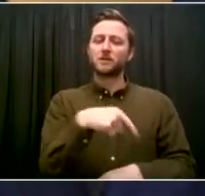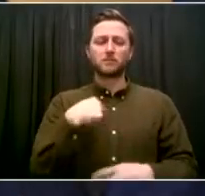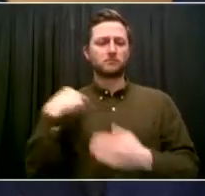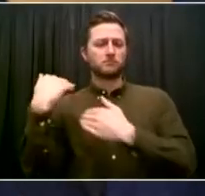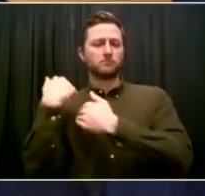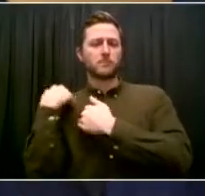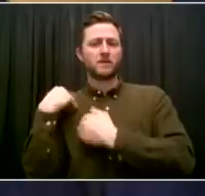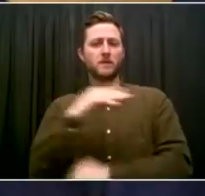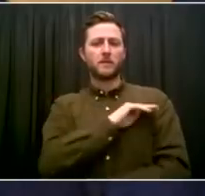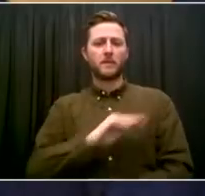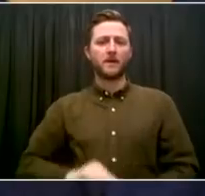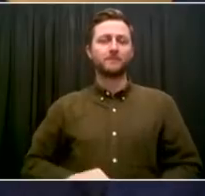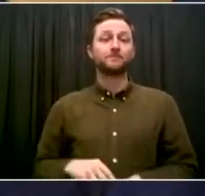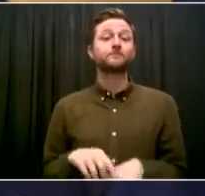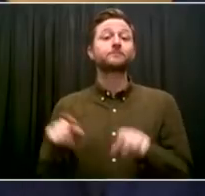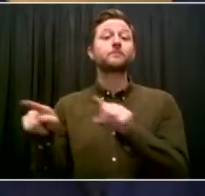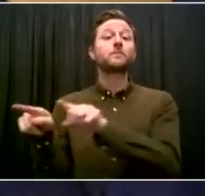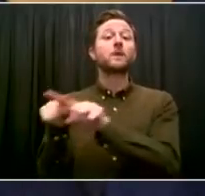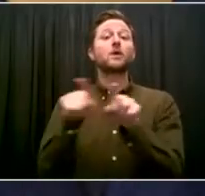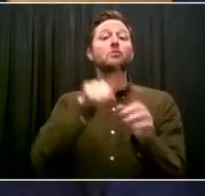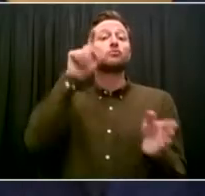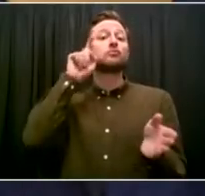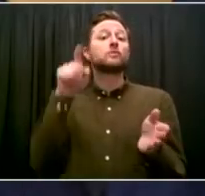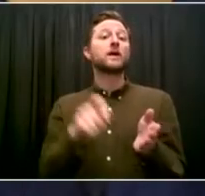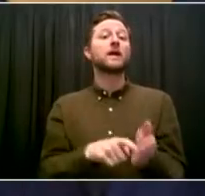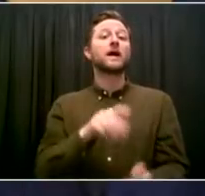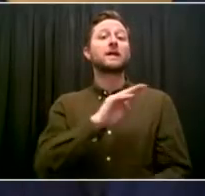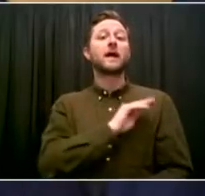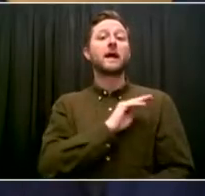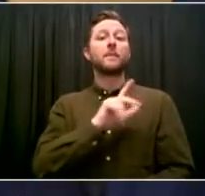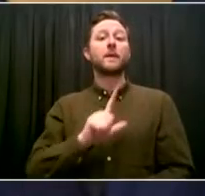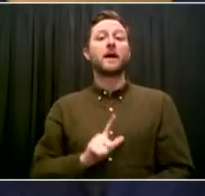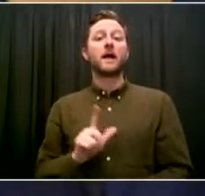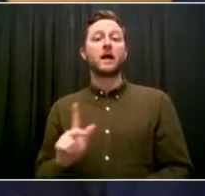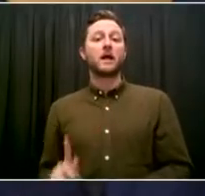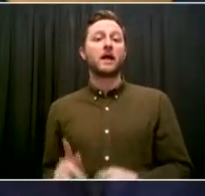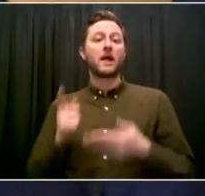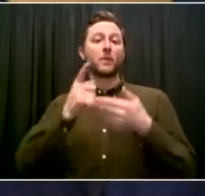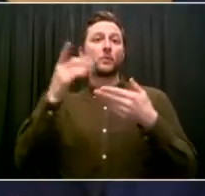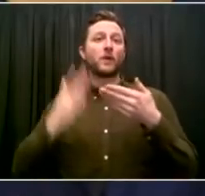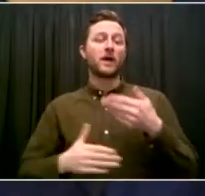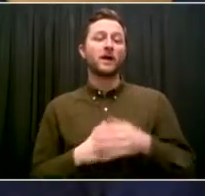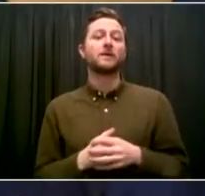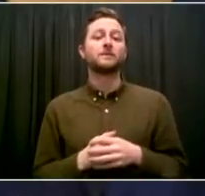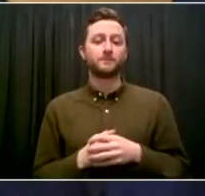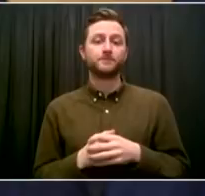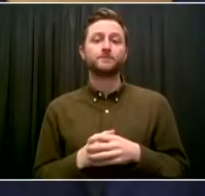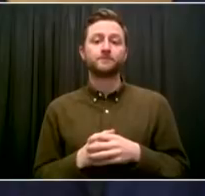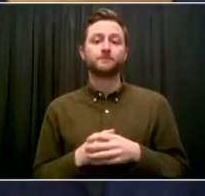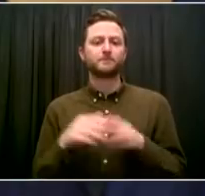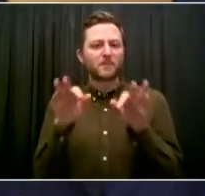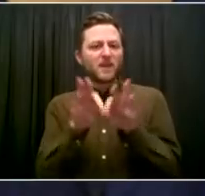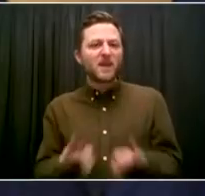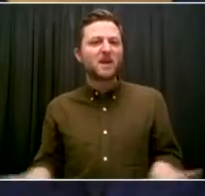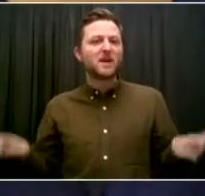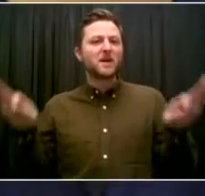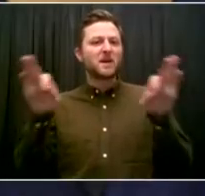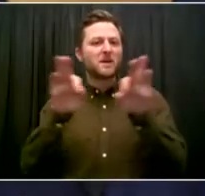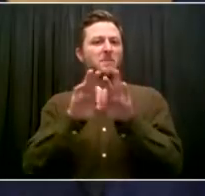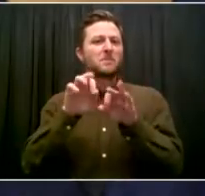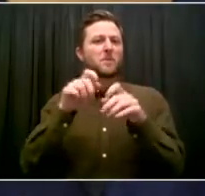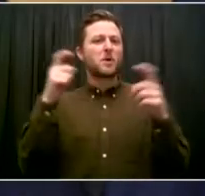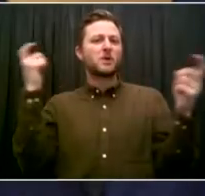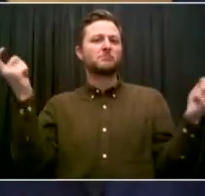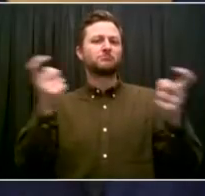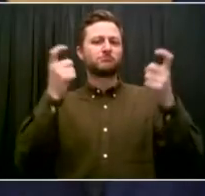weekend. An important weekend for all of us, and it really personifies that we have so much work to do as New